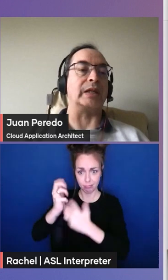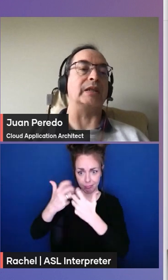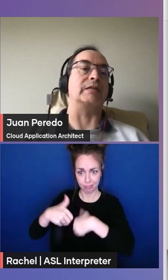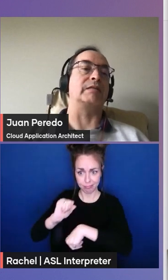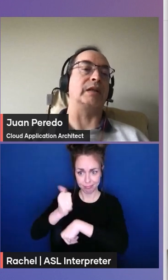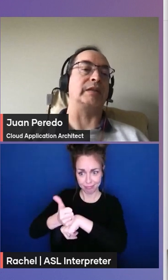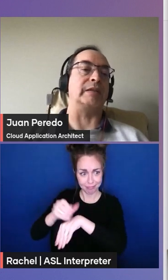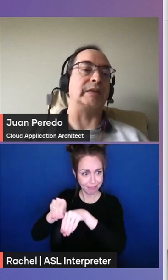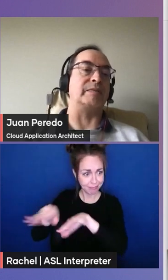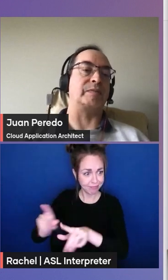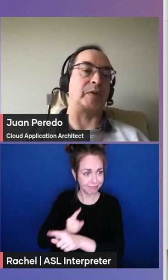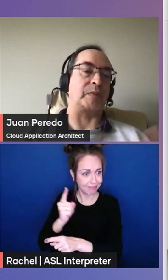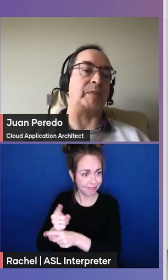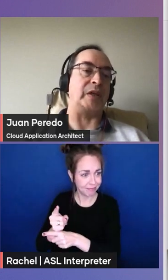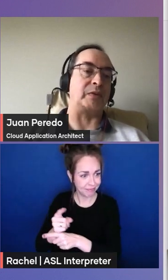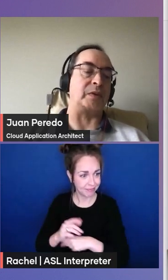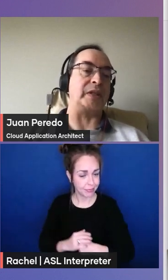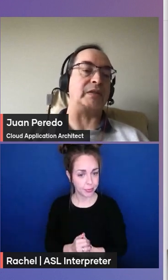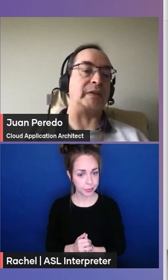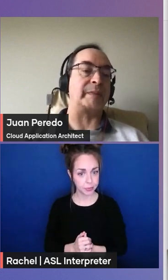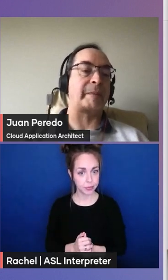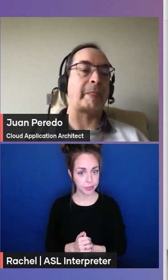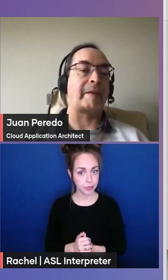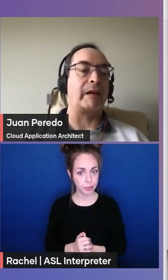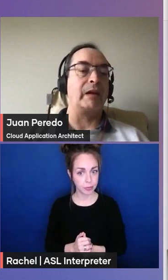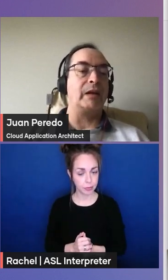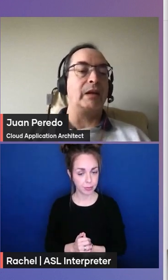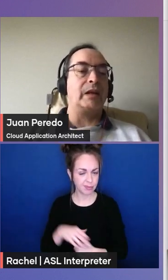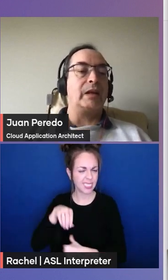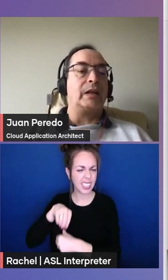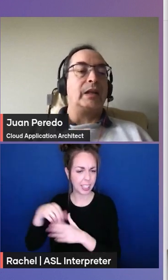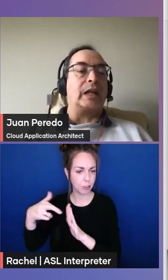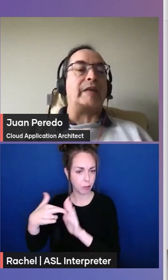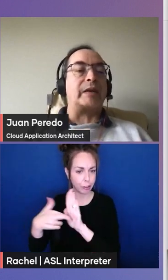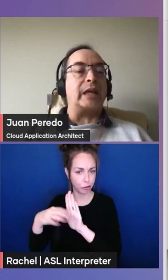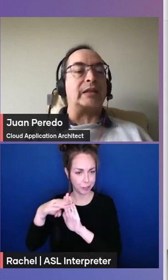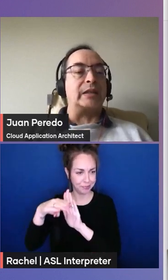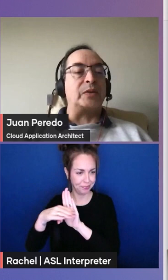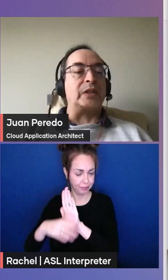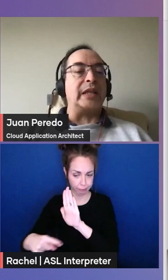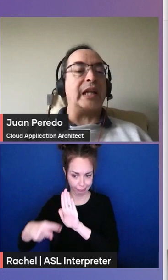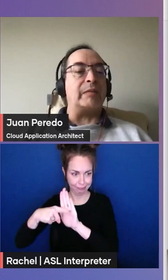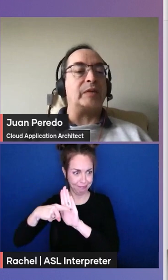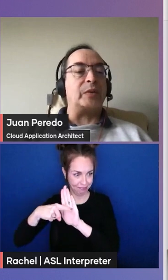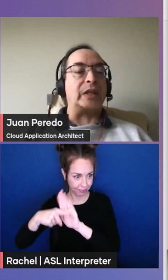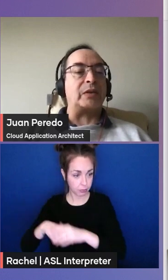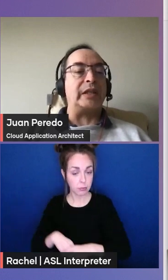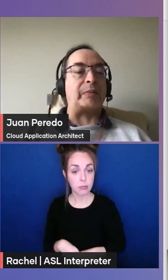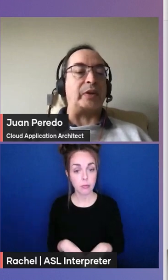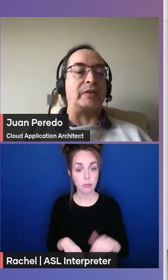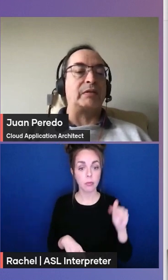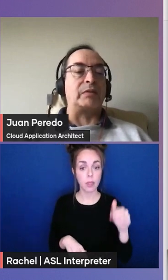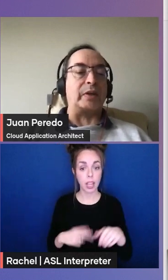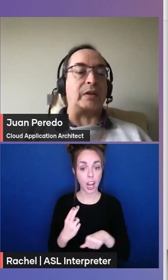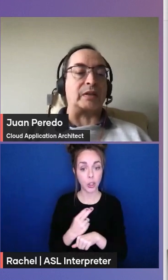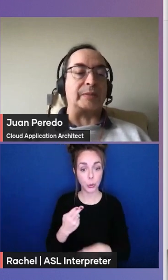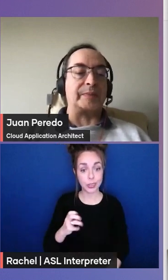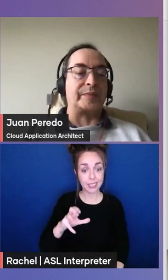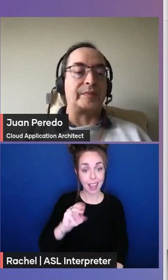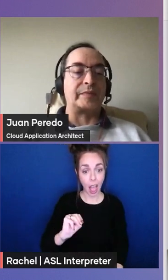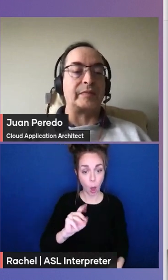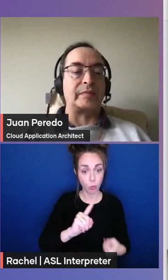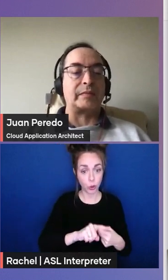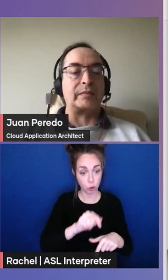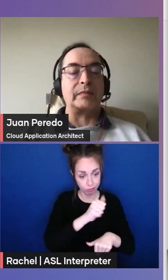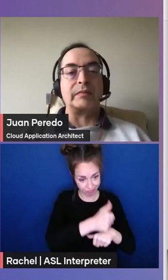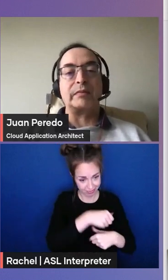Or I guess, yeah, deploy properly to the registry. After that, it's using Helm to actually deploy it to the cluster.